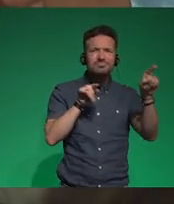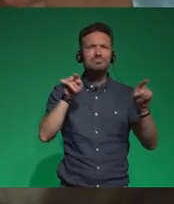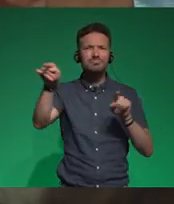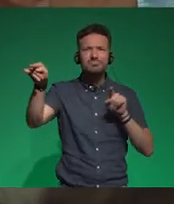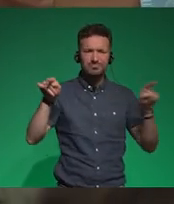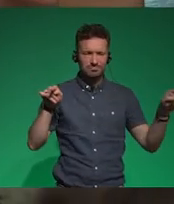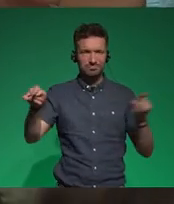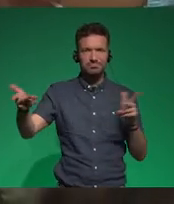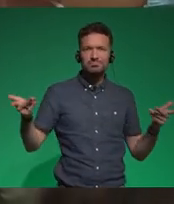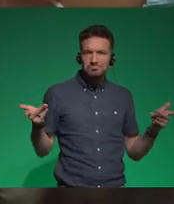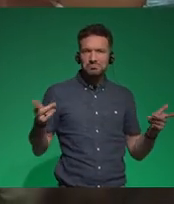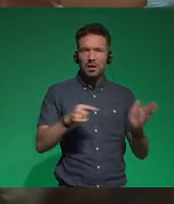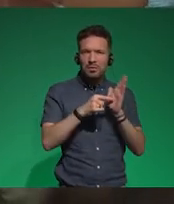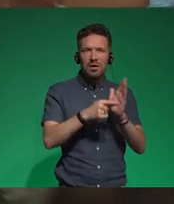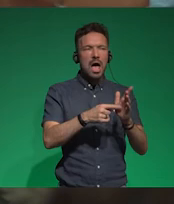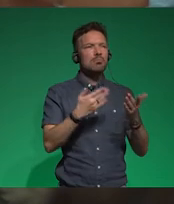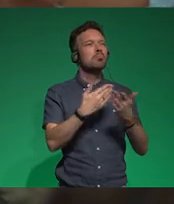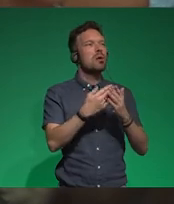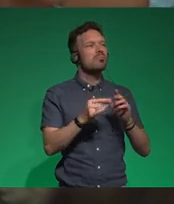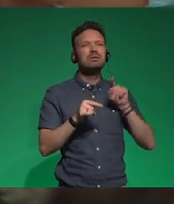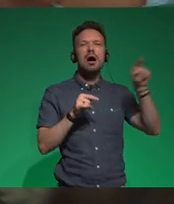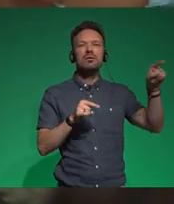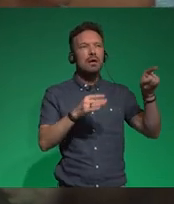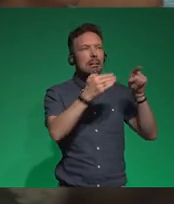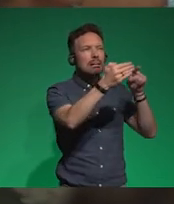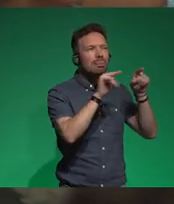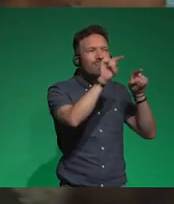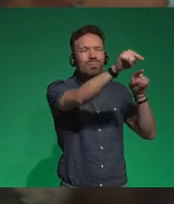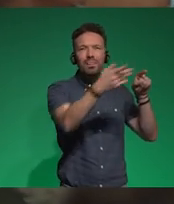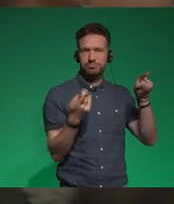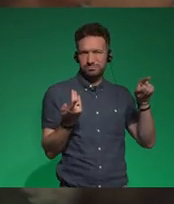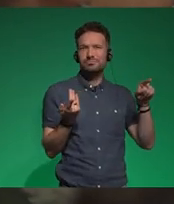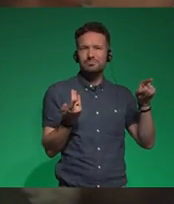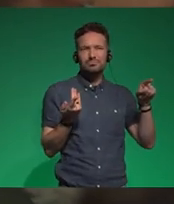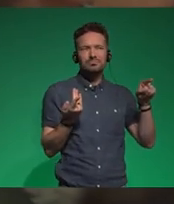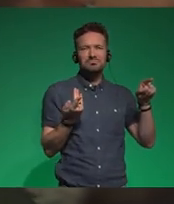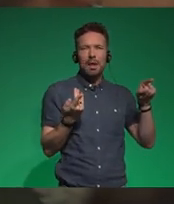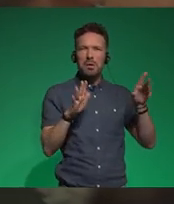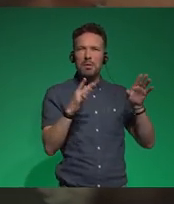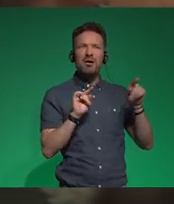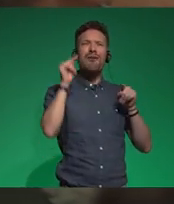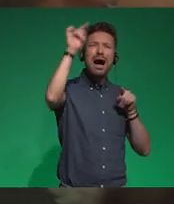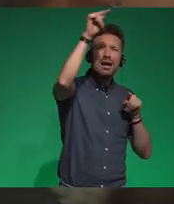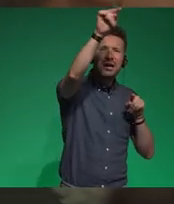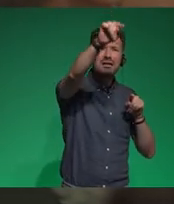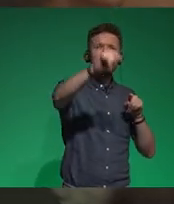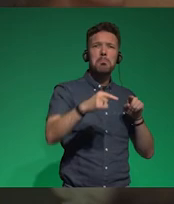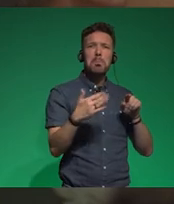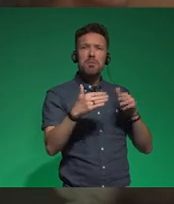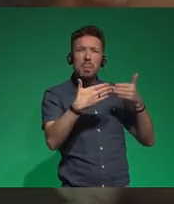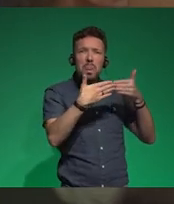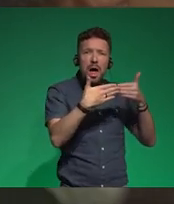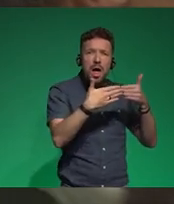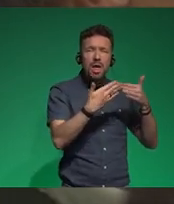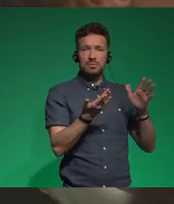away, sometimes in the very down. So the human being, as you just say, the involvement of human